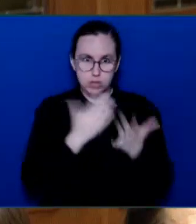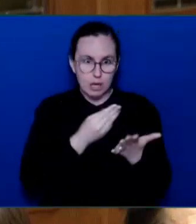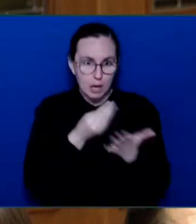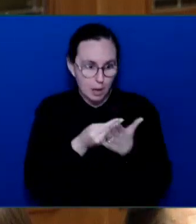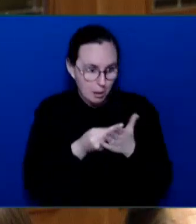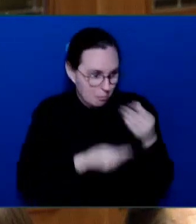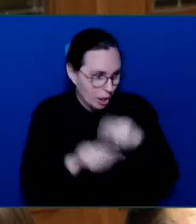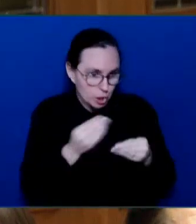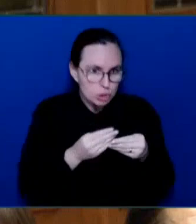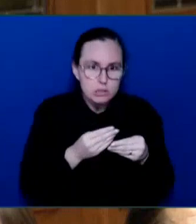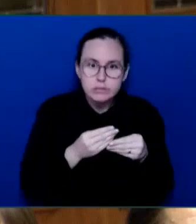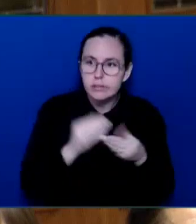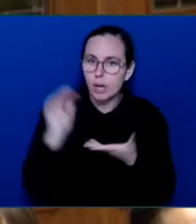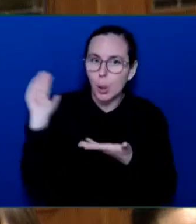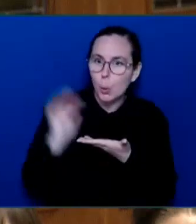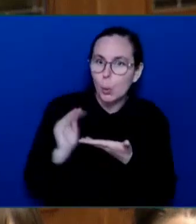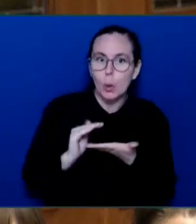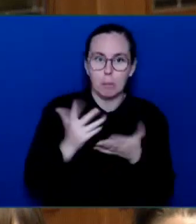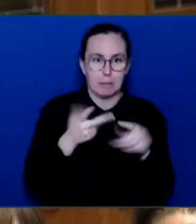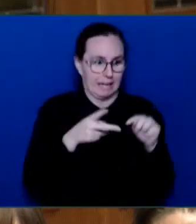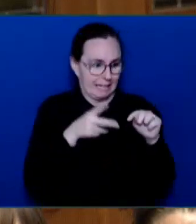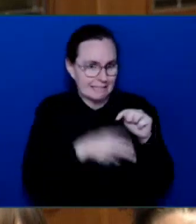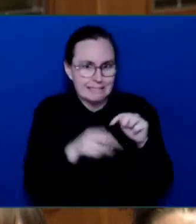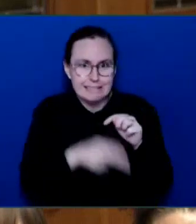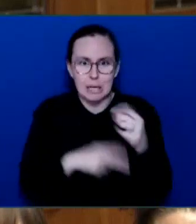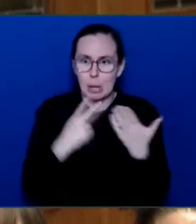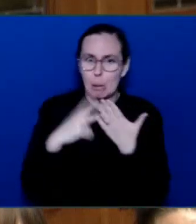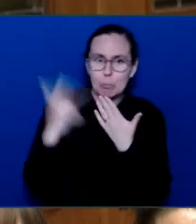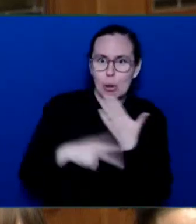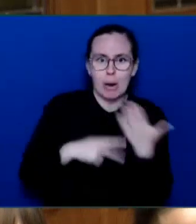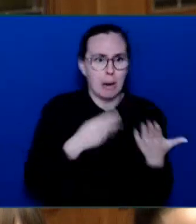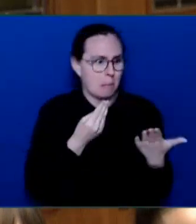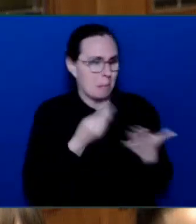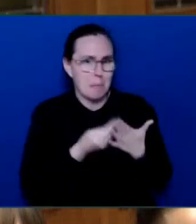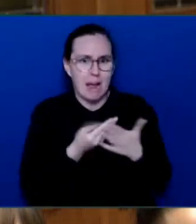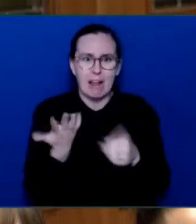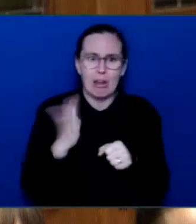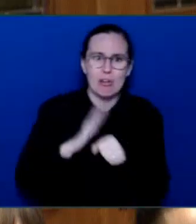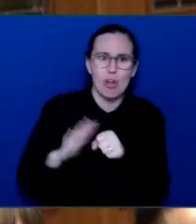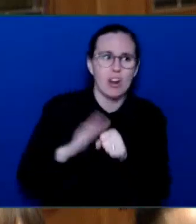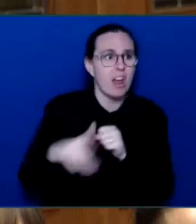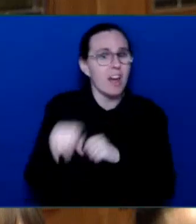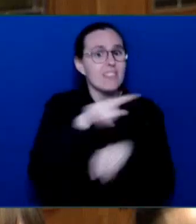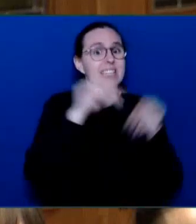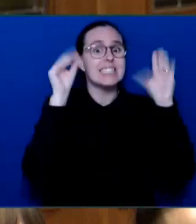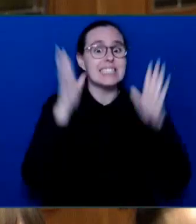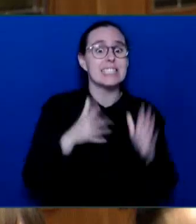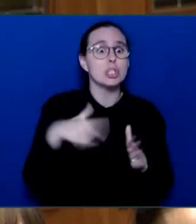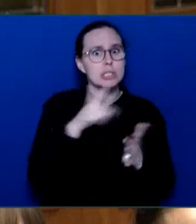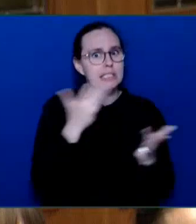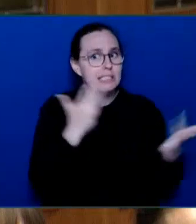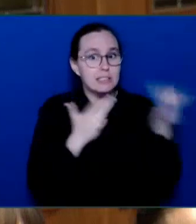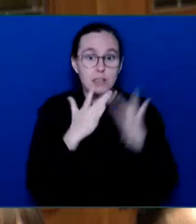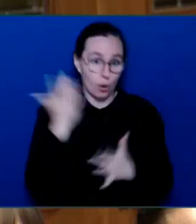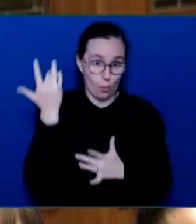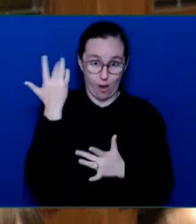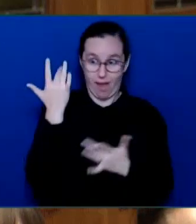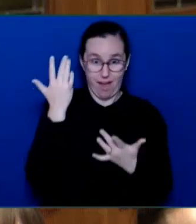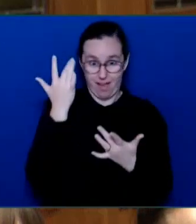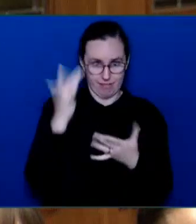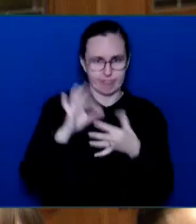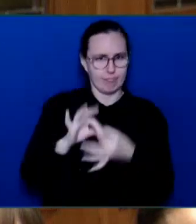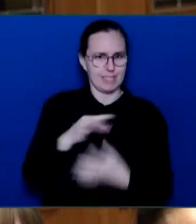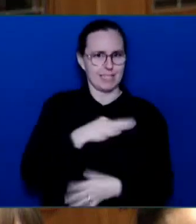are feeling burned out due to staff shortages. We must recognize the fundamental value of an excellent